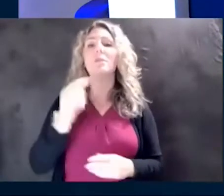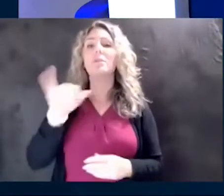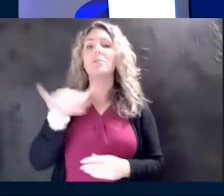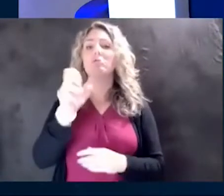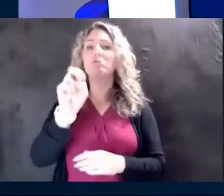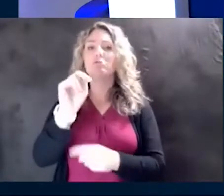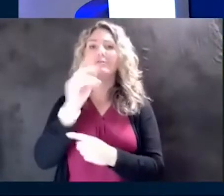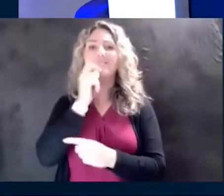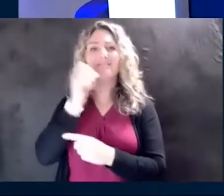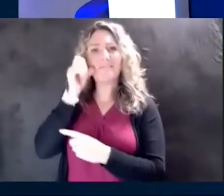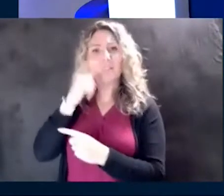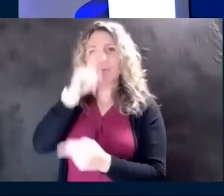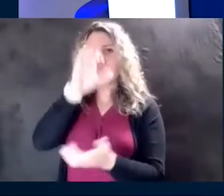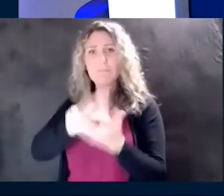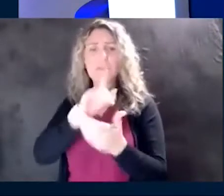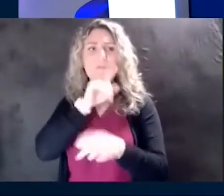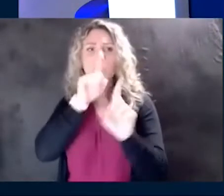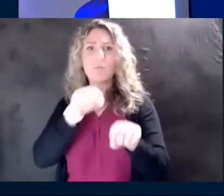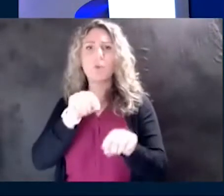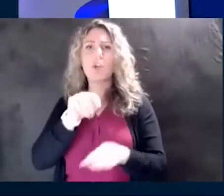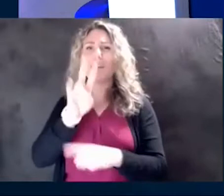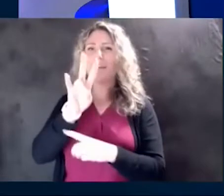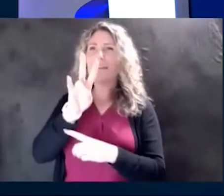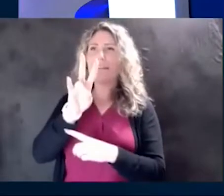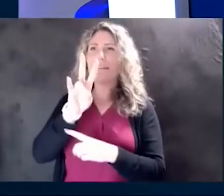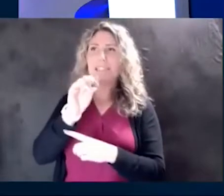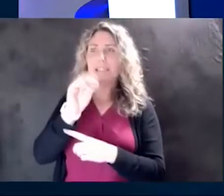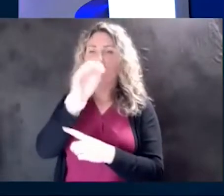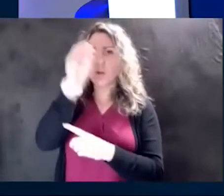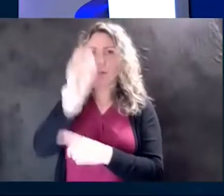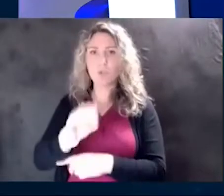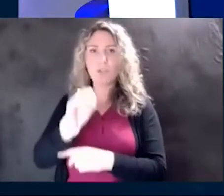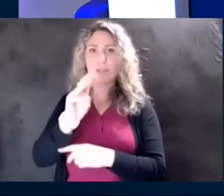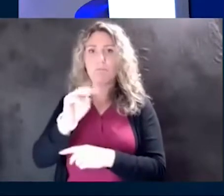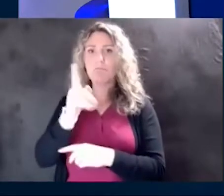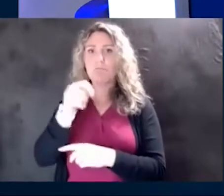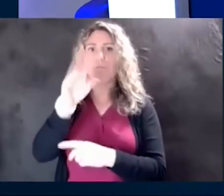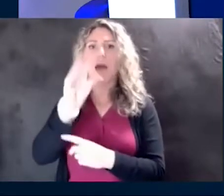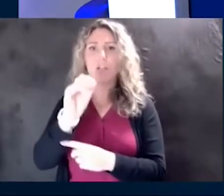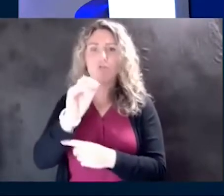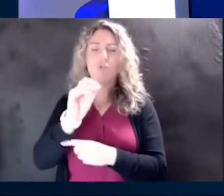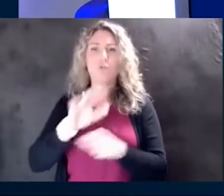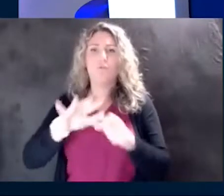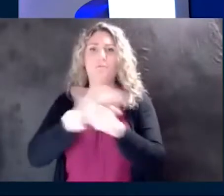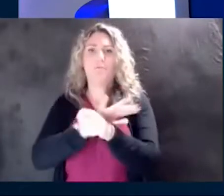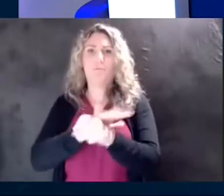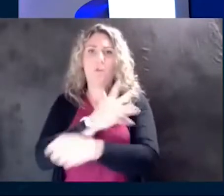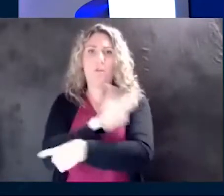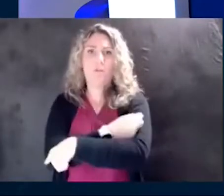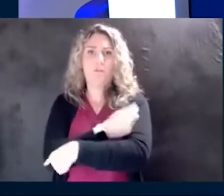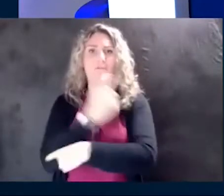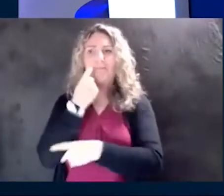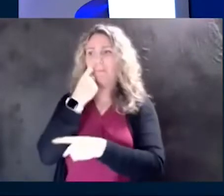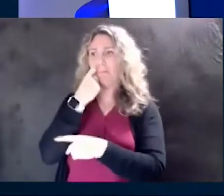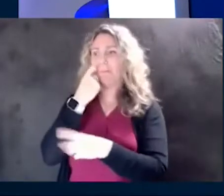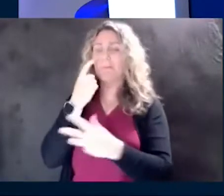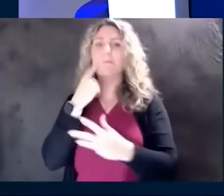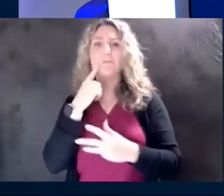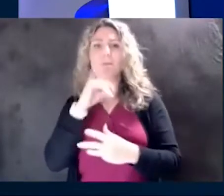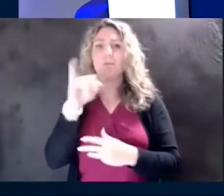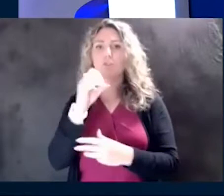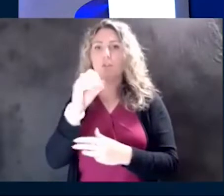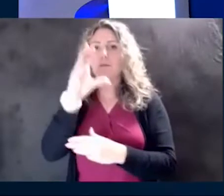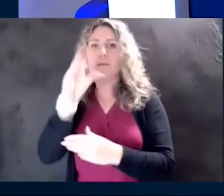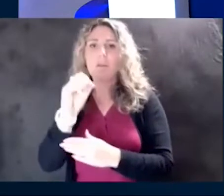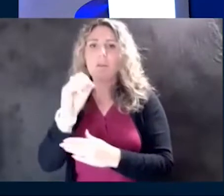was reported that 70% of the metro area was fully vaccinated. Latest figures from Johnson County show fully